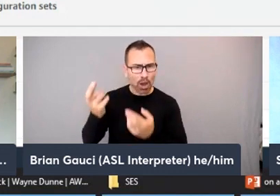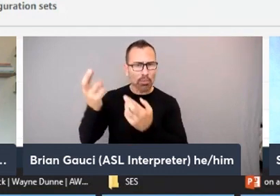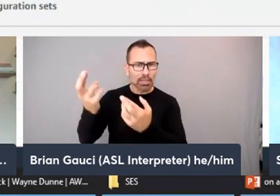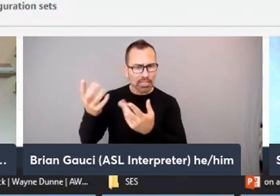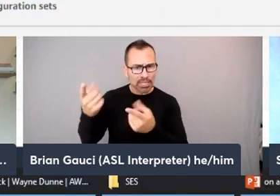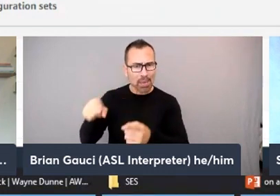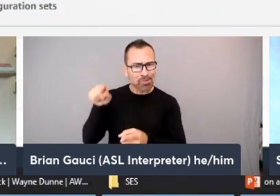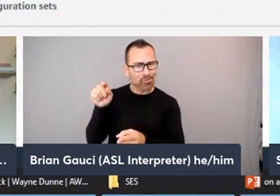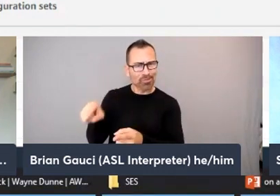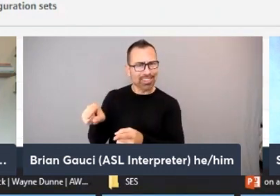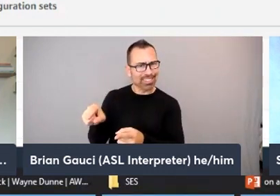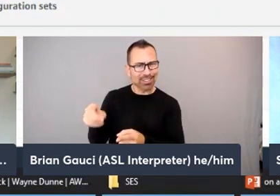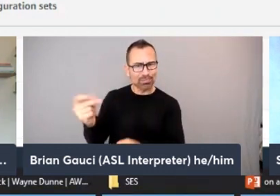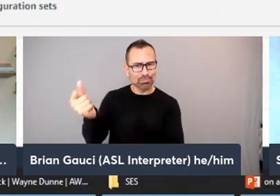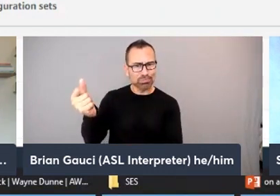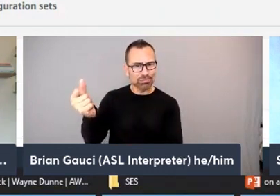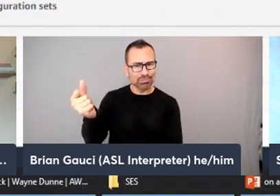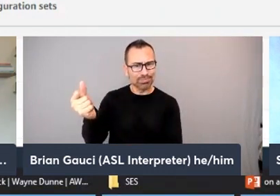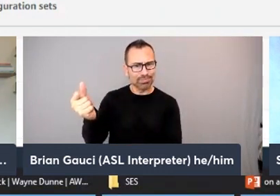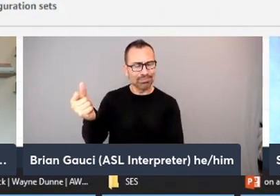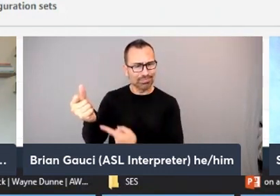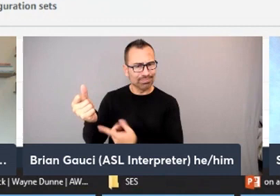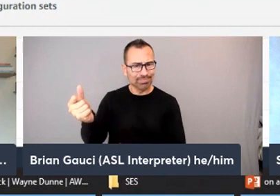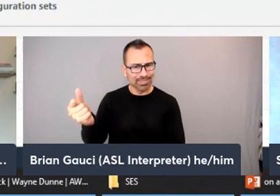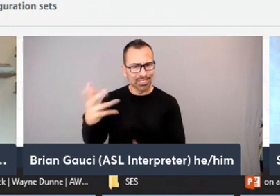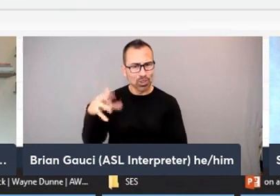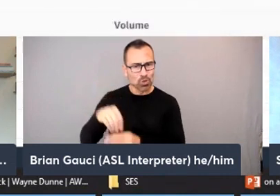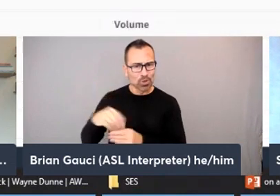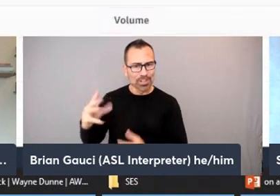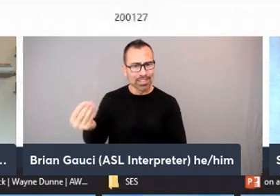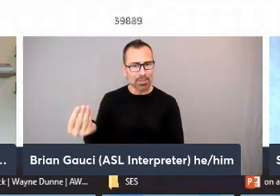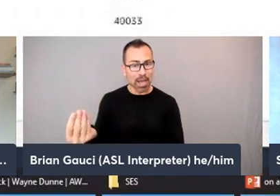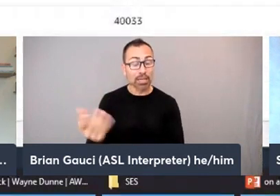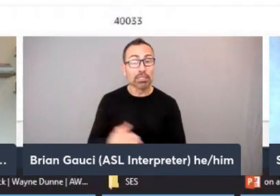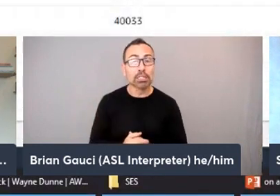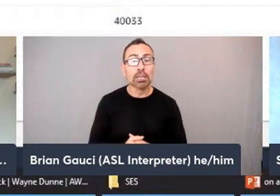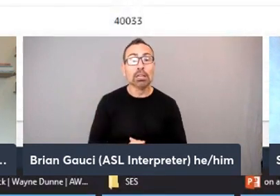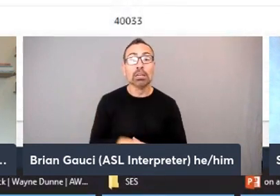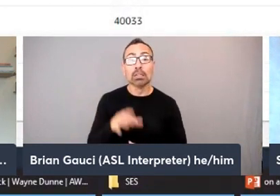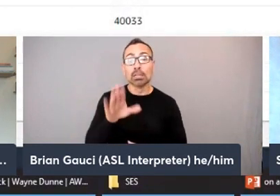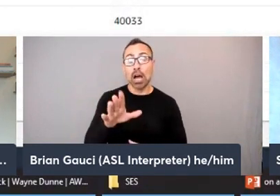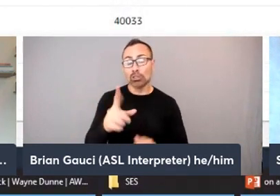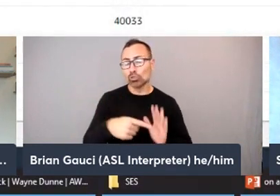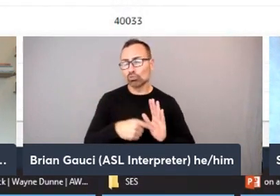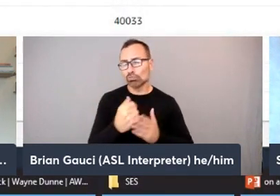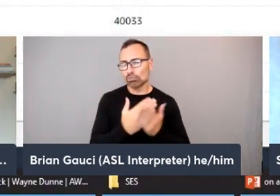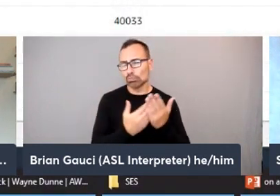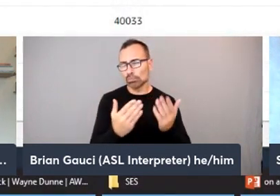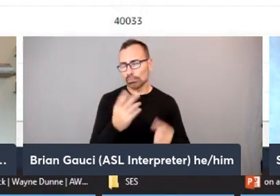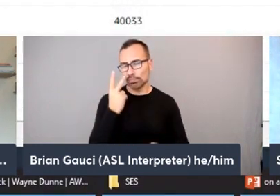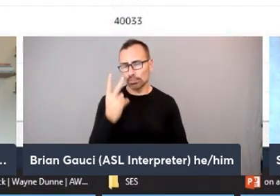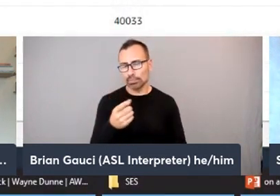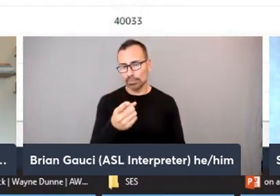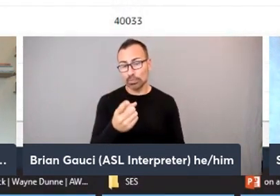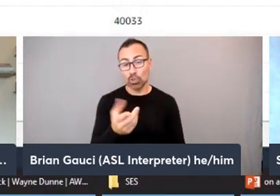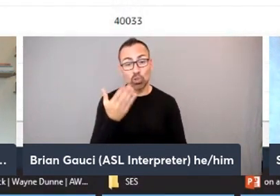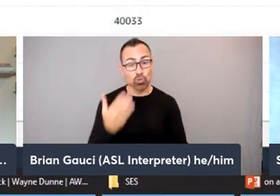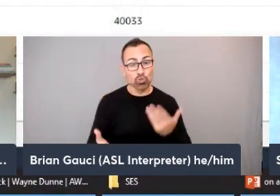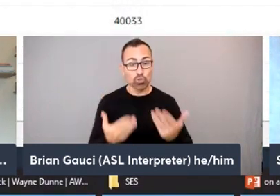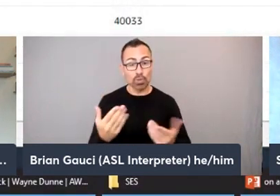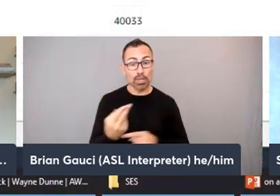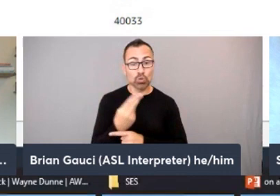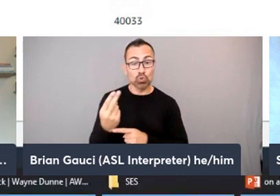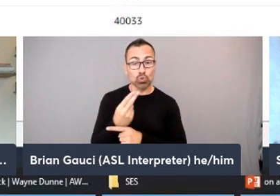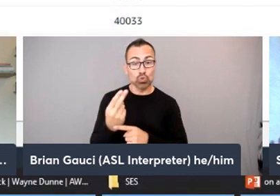out of the gate. I'll show you some of the things you can see. For example, you might engage a deliverability manager